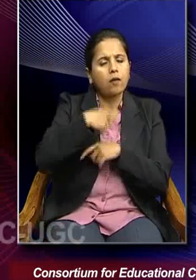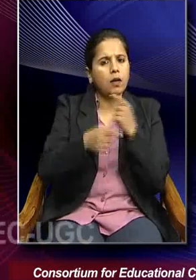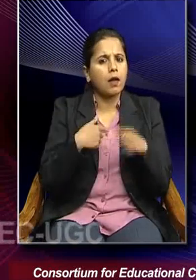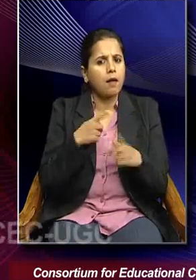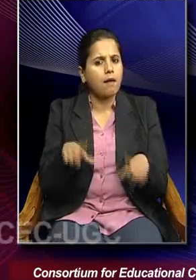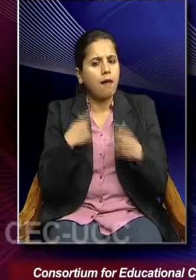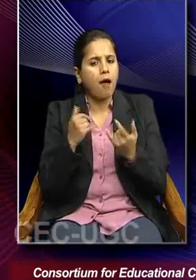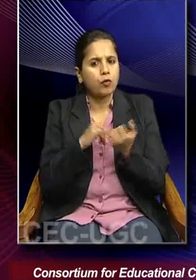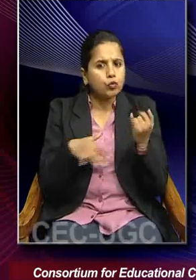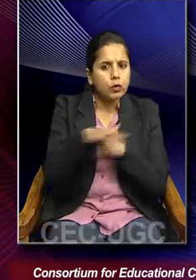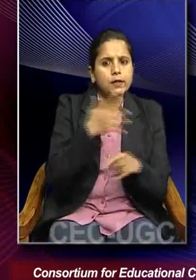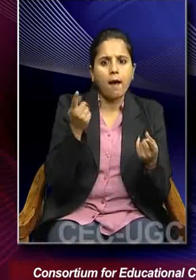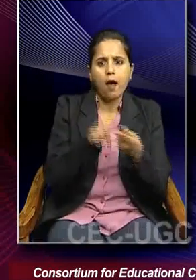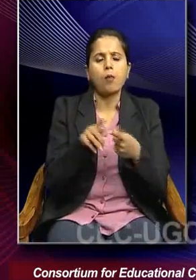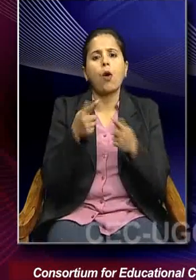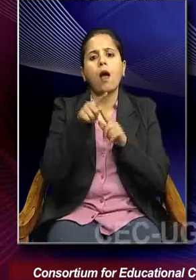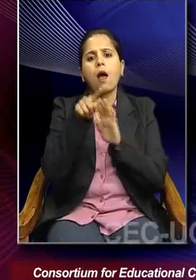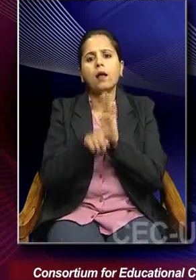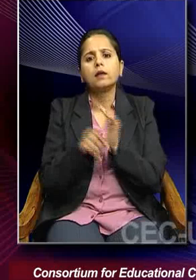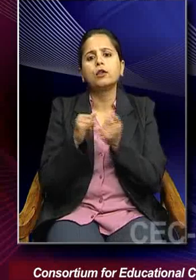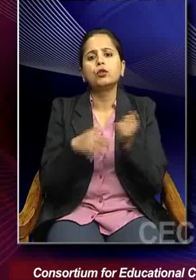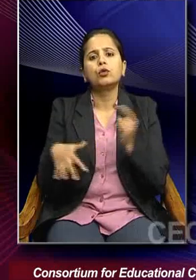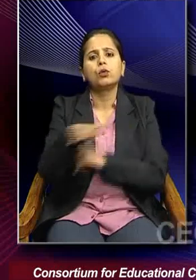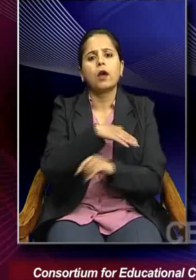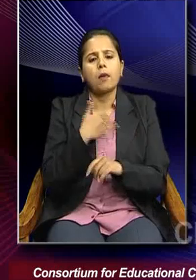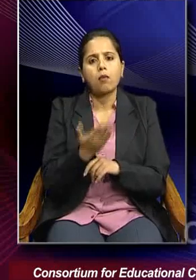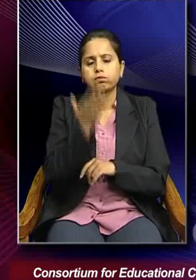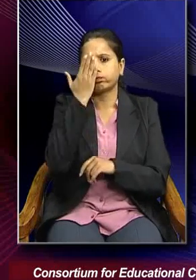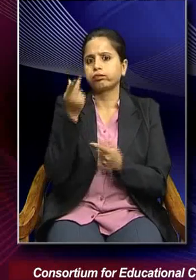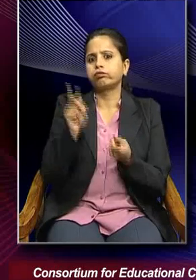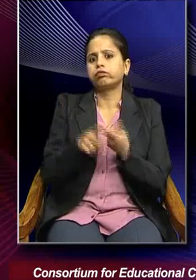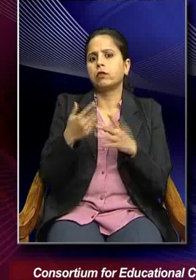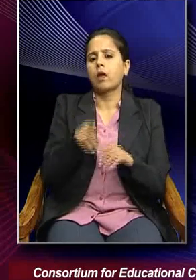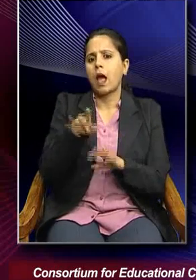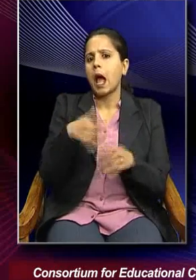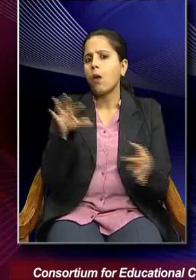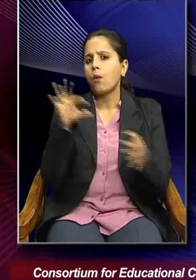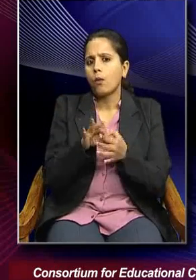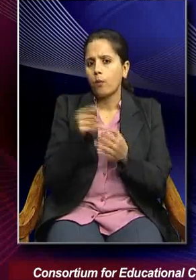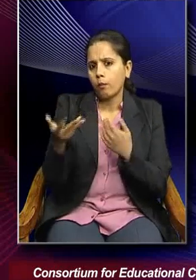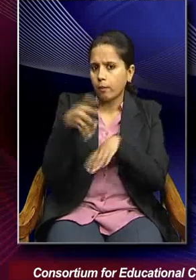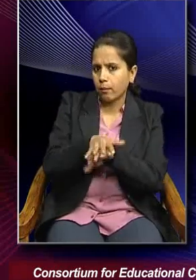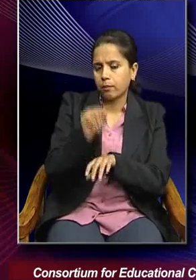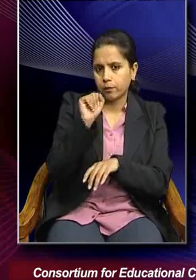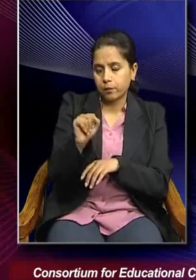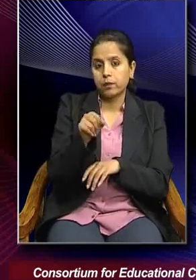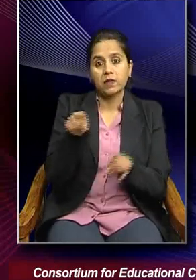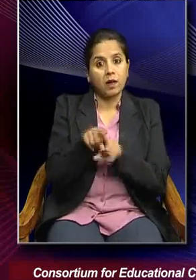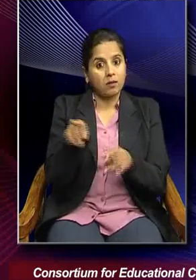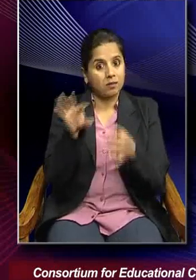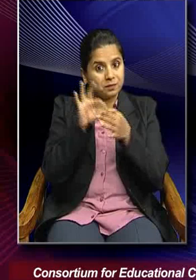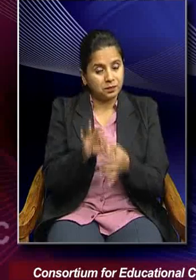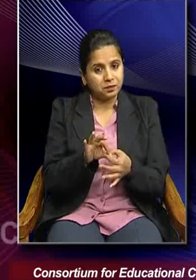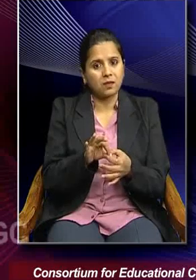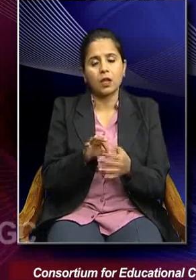situations or various ethical situations that we encounter. And on the basis of that, on the basis of